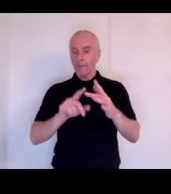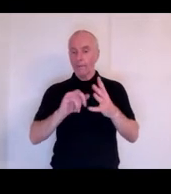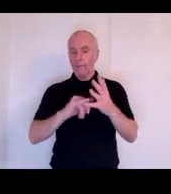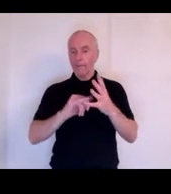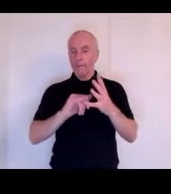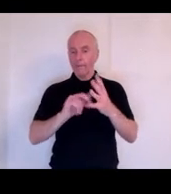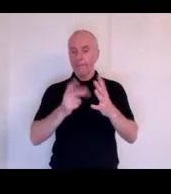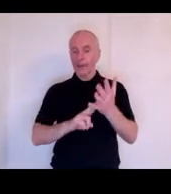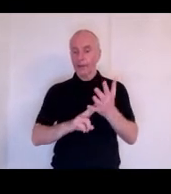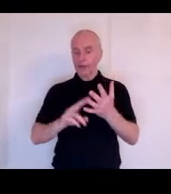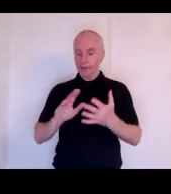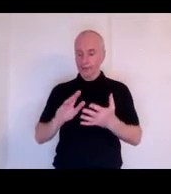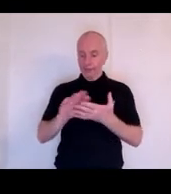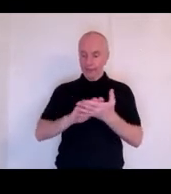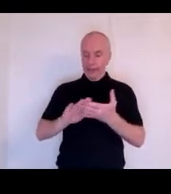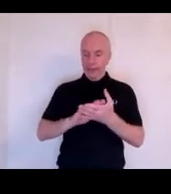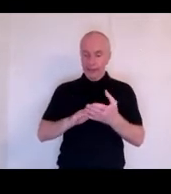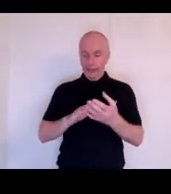splitting of the particle into two.